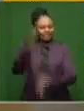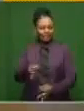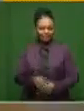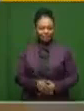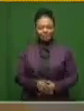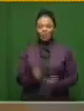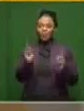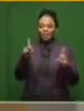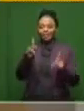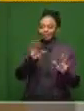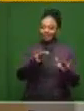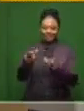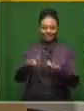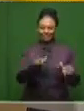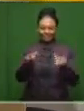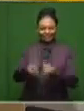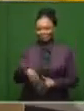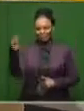go we got to run away indeed running good again tomorrow take care of the